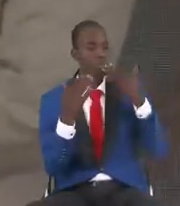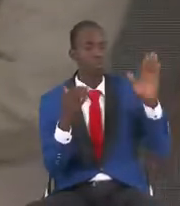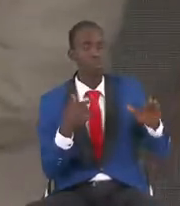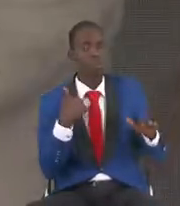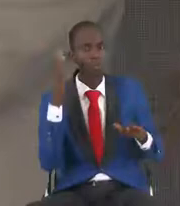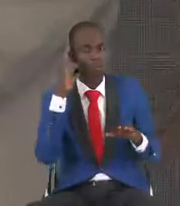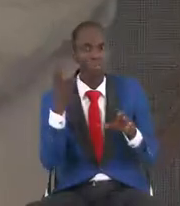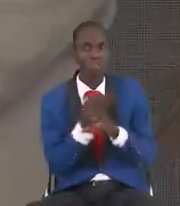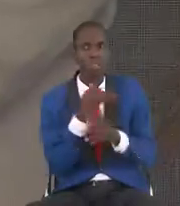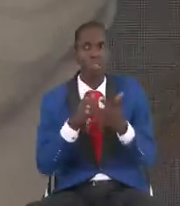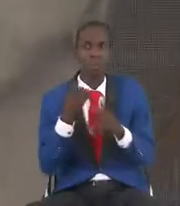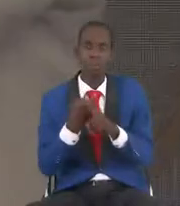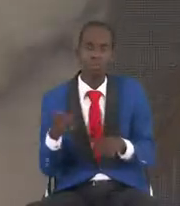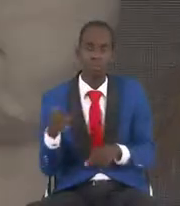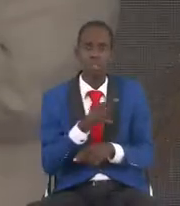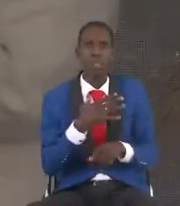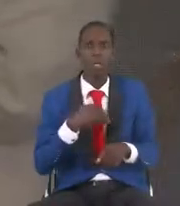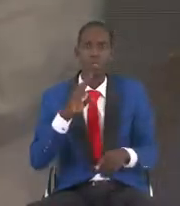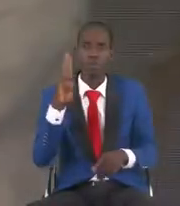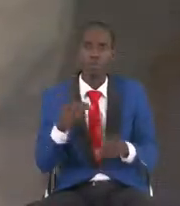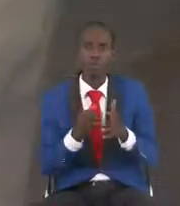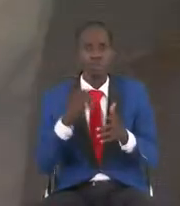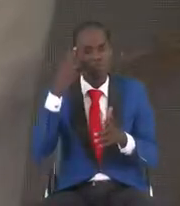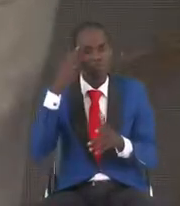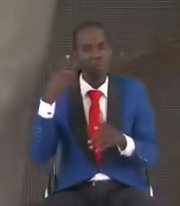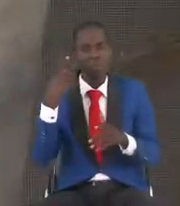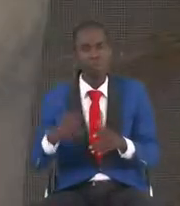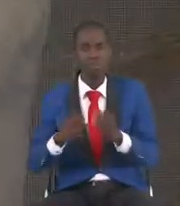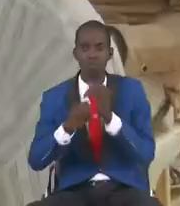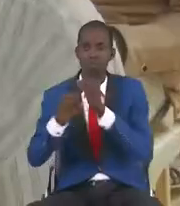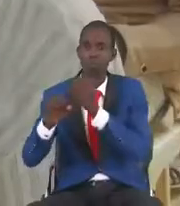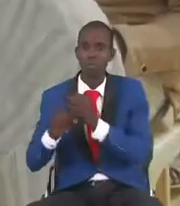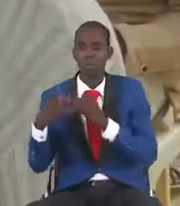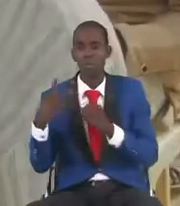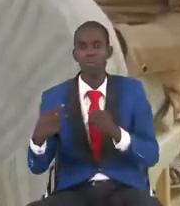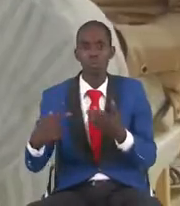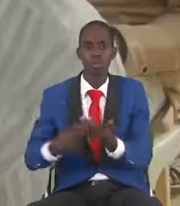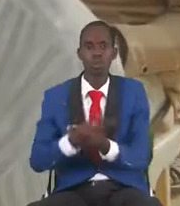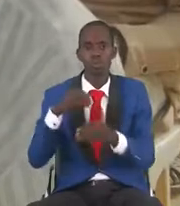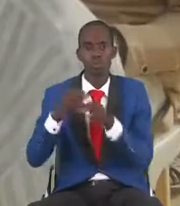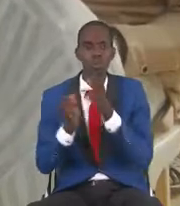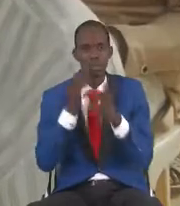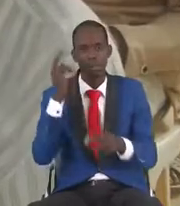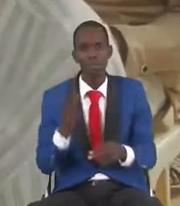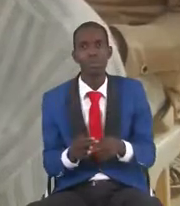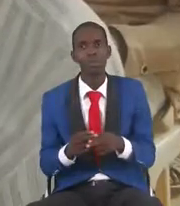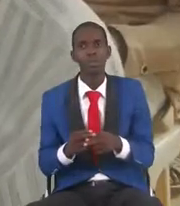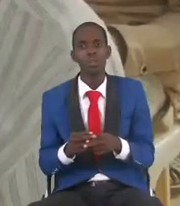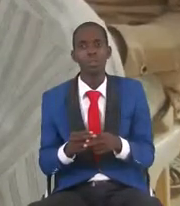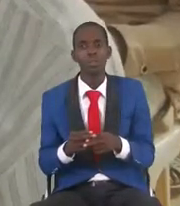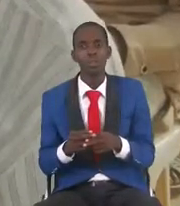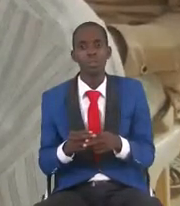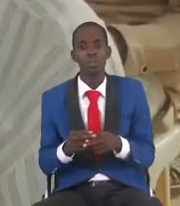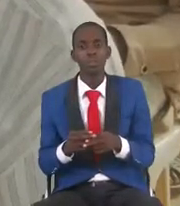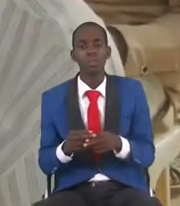use it for the propagation of the gospel in Jesus' name. Amen. Let your no, no, no